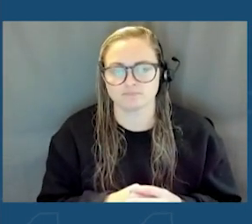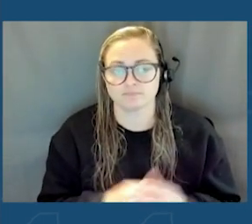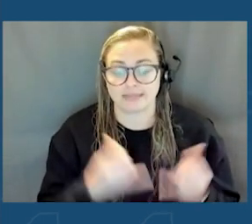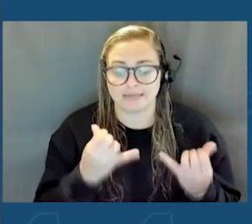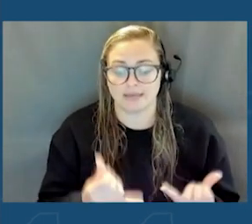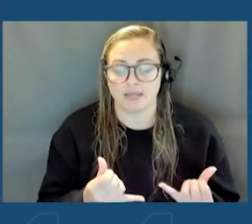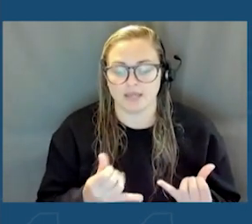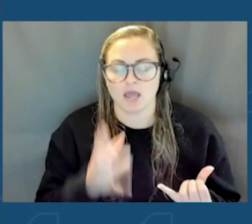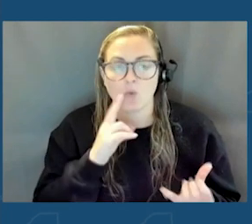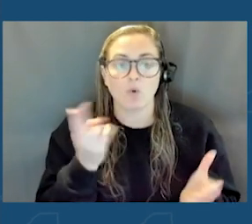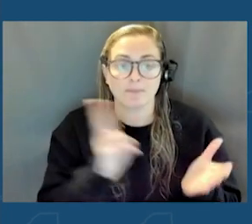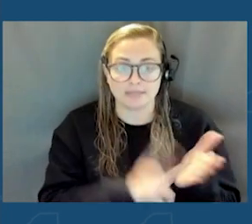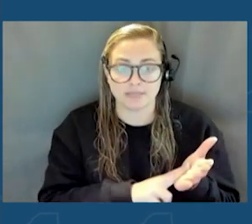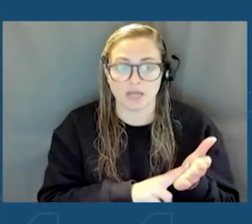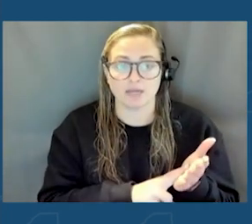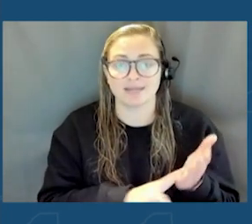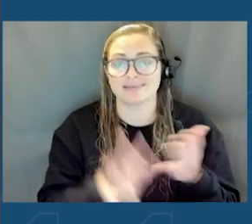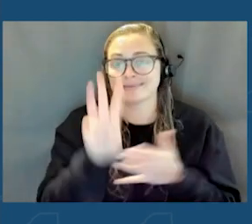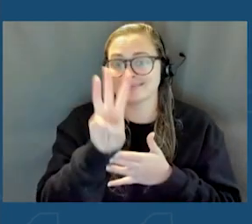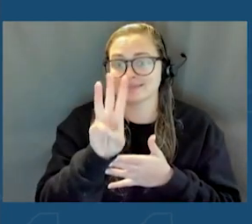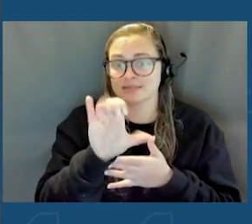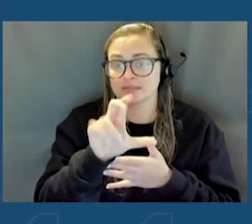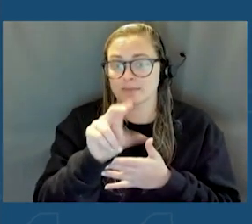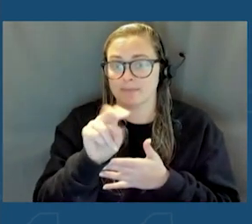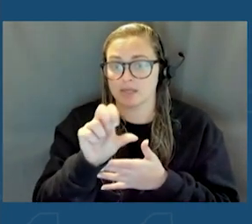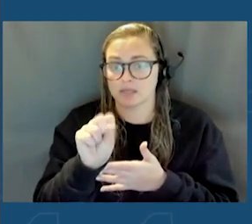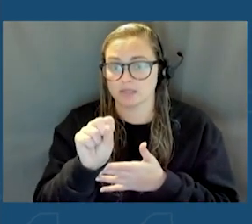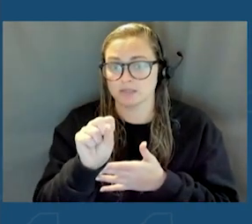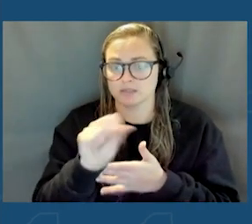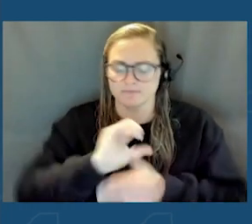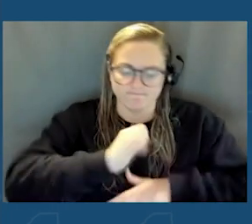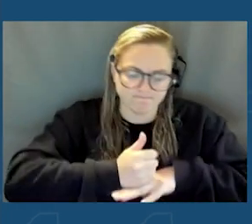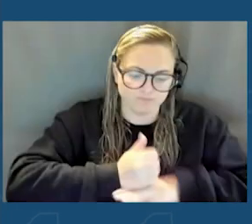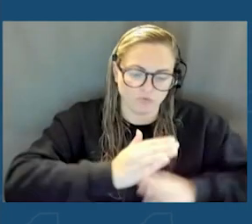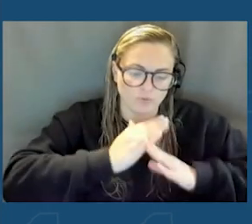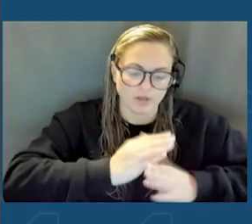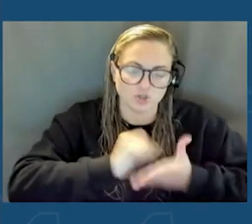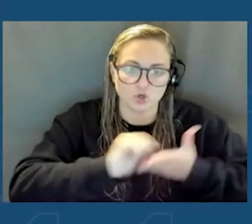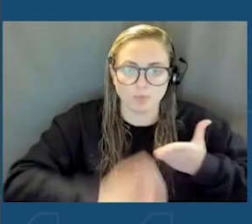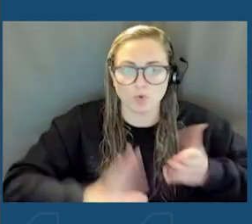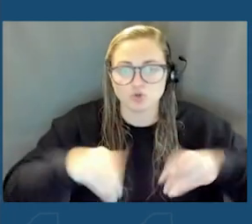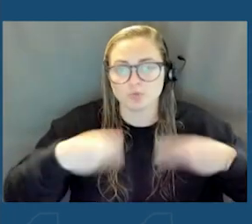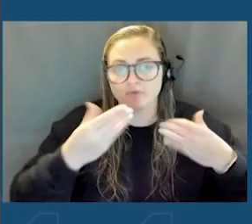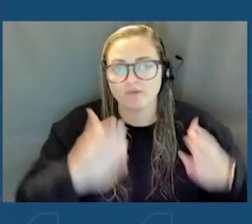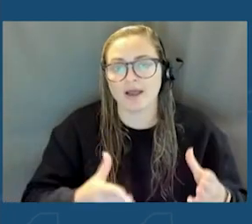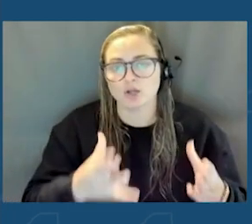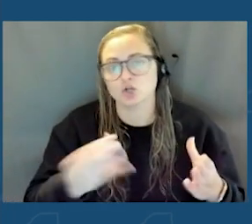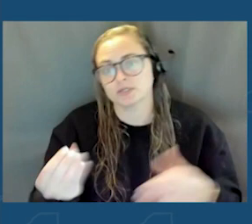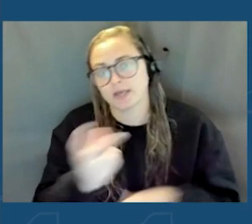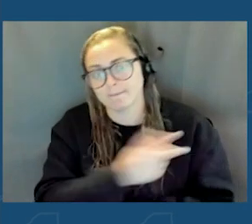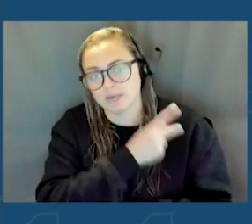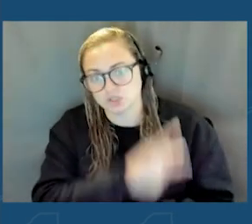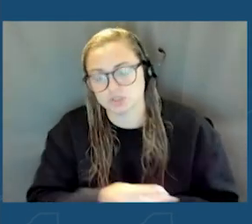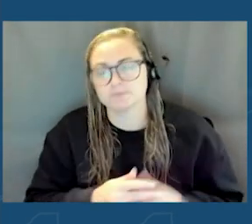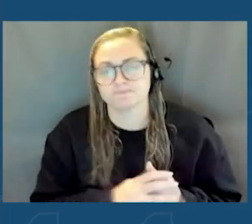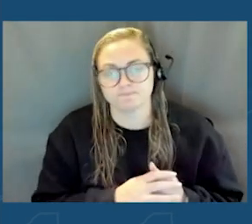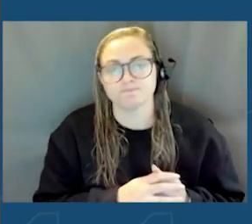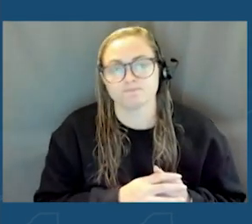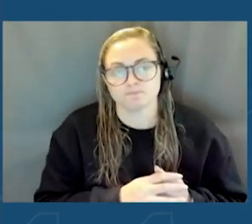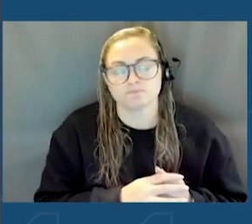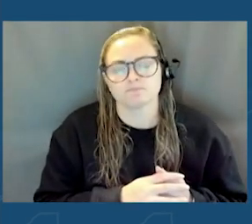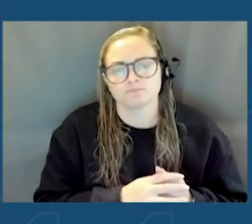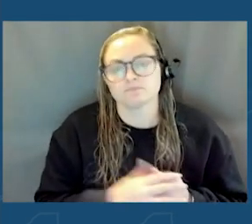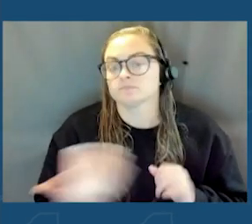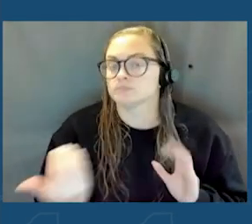be signing 6 bills that are landmark protections for abortion providers and their patients. And we'll say once again,